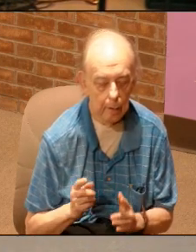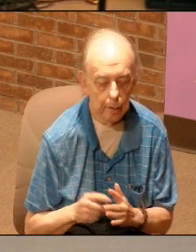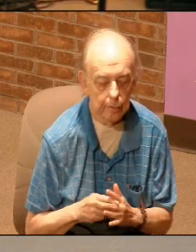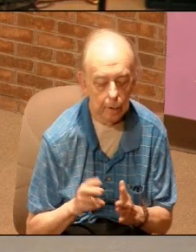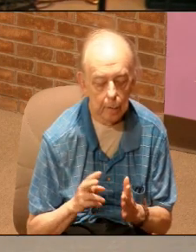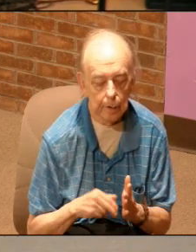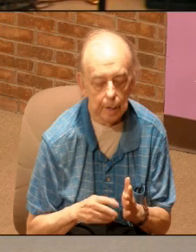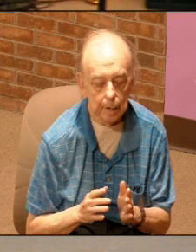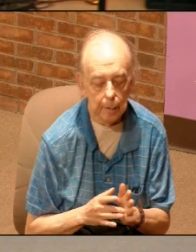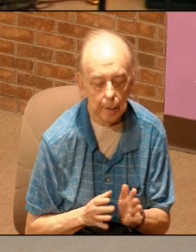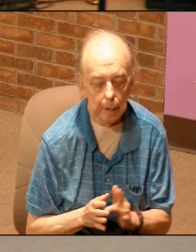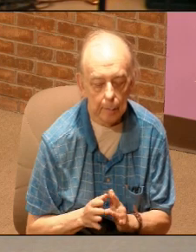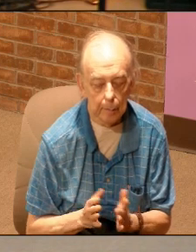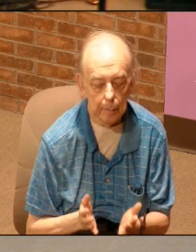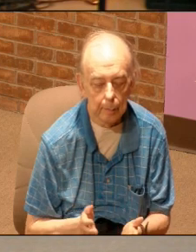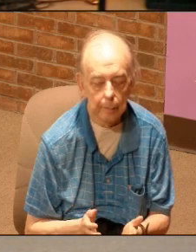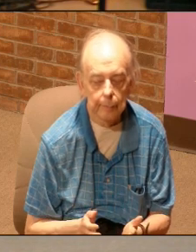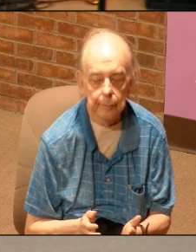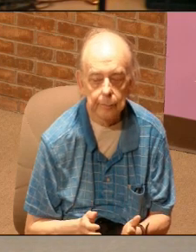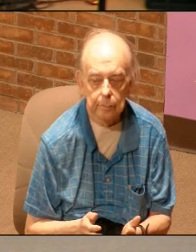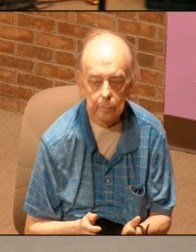reading.